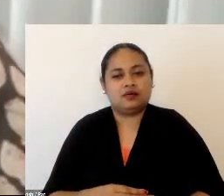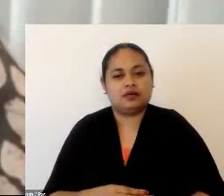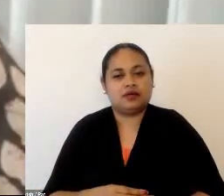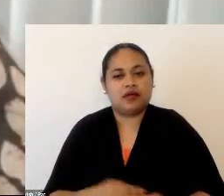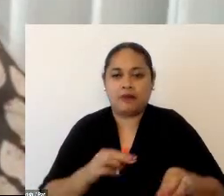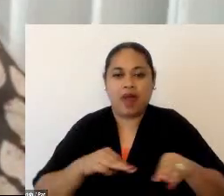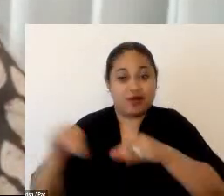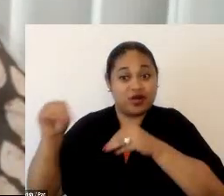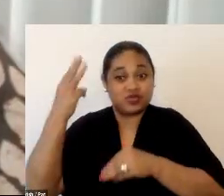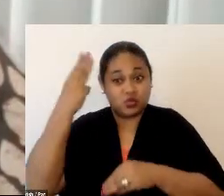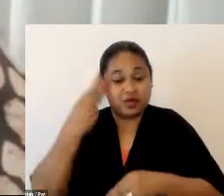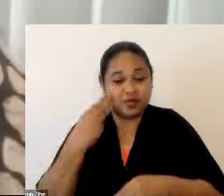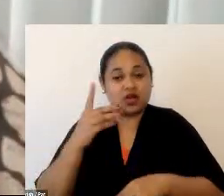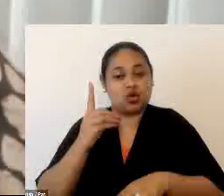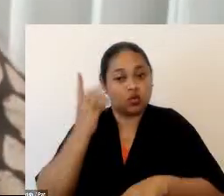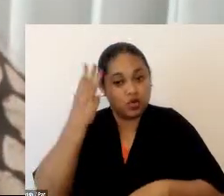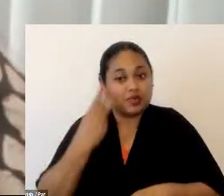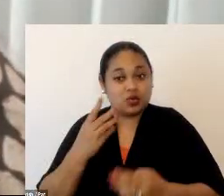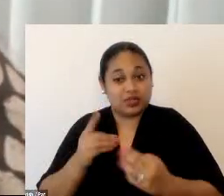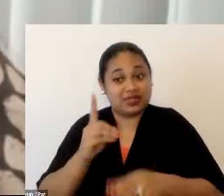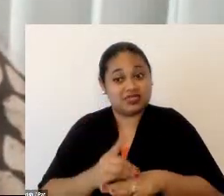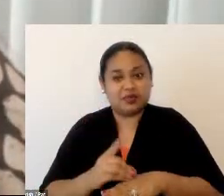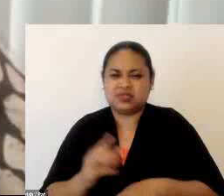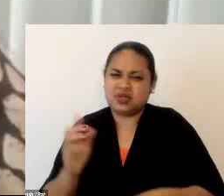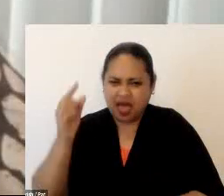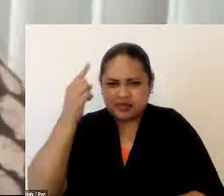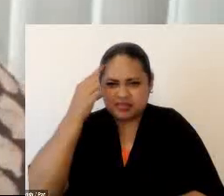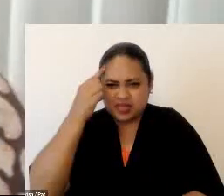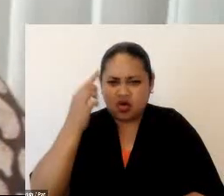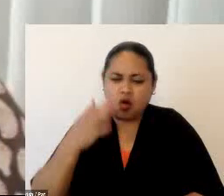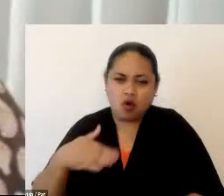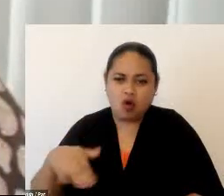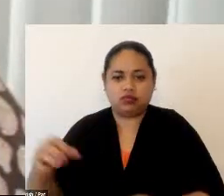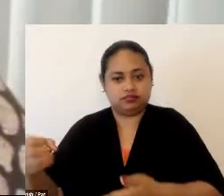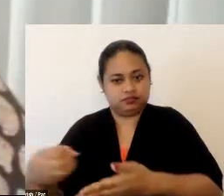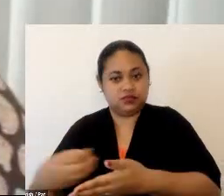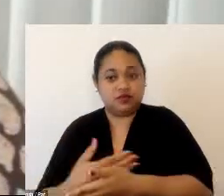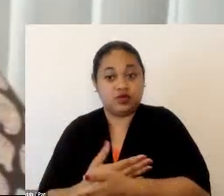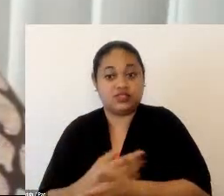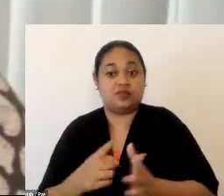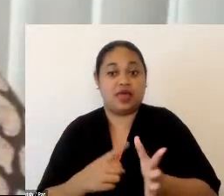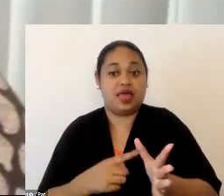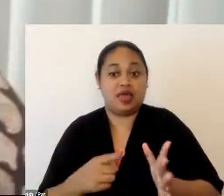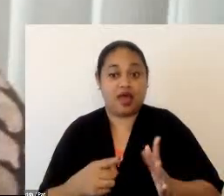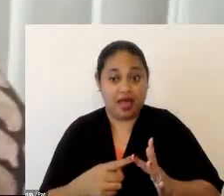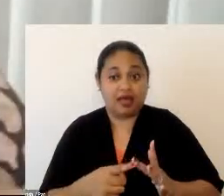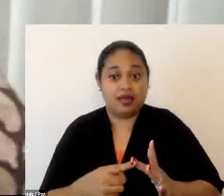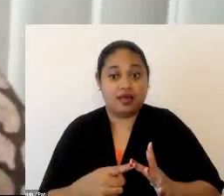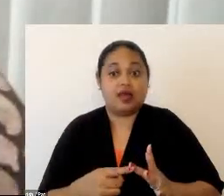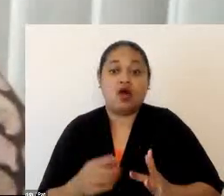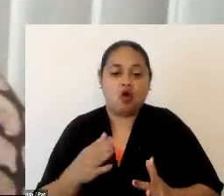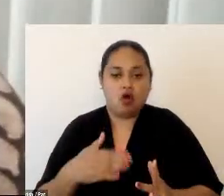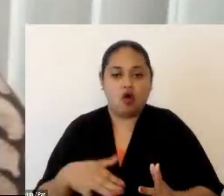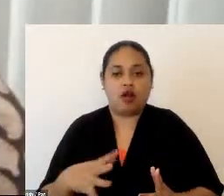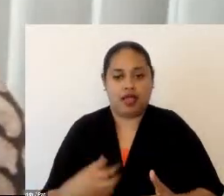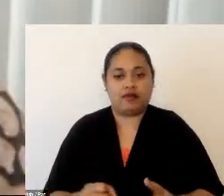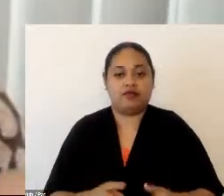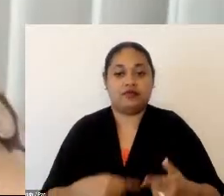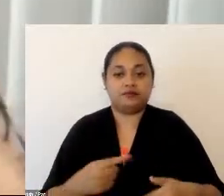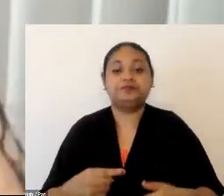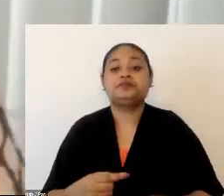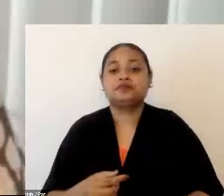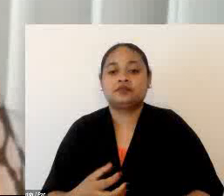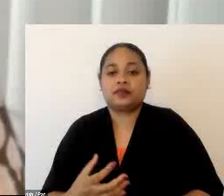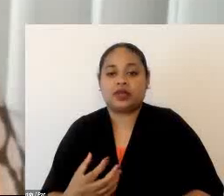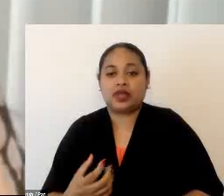women with disability. I mean, they may be differently impacted by AI and automation and would have differentiated needs and